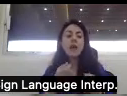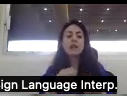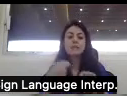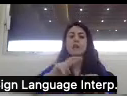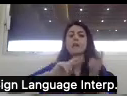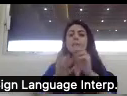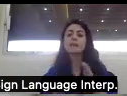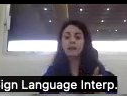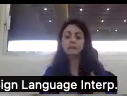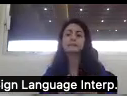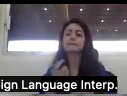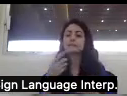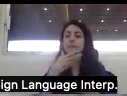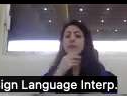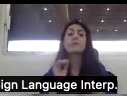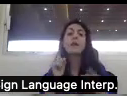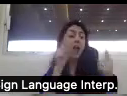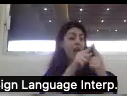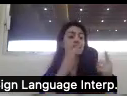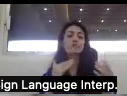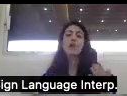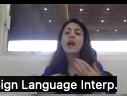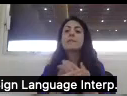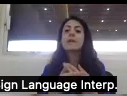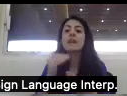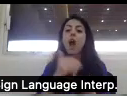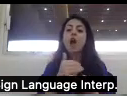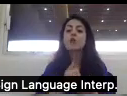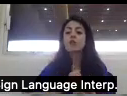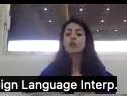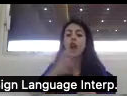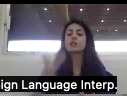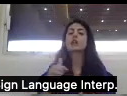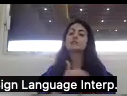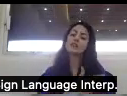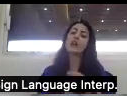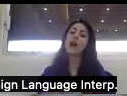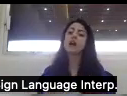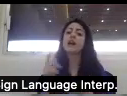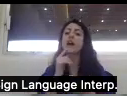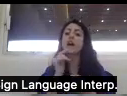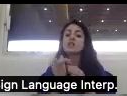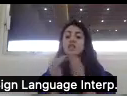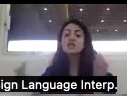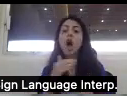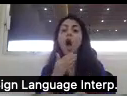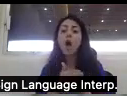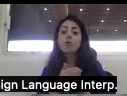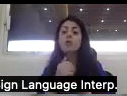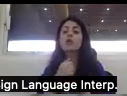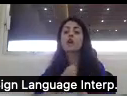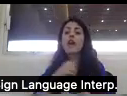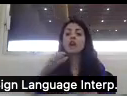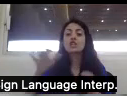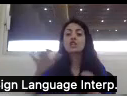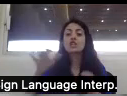finally, universal health care coverage, as well as linkages between social protection scheme and the provision of other